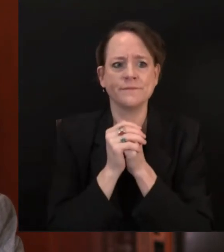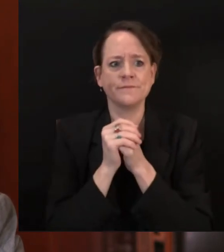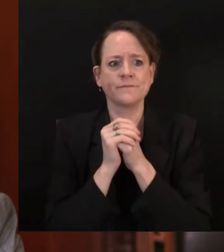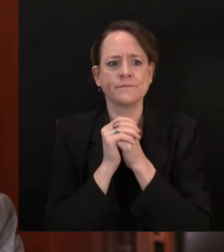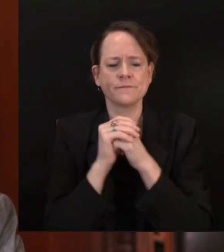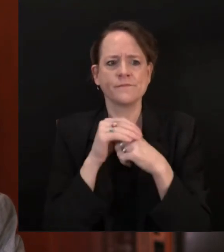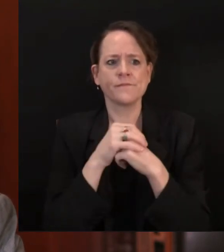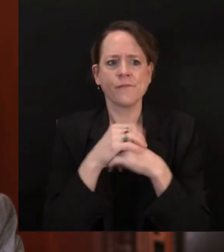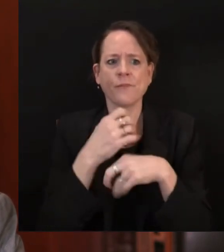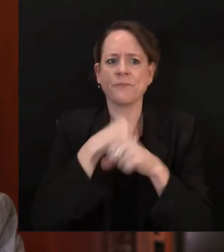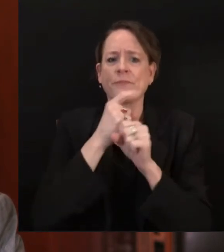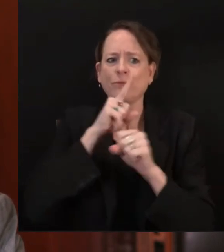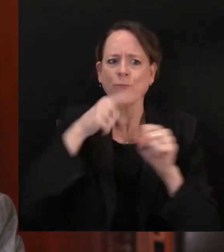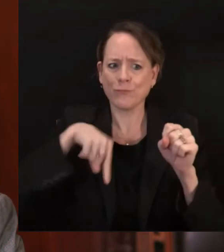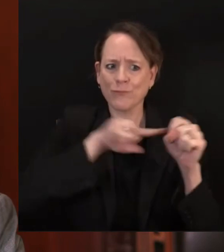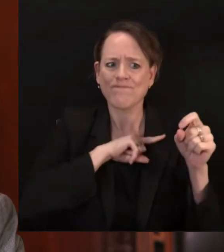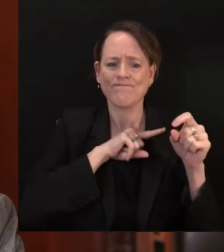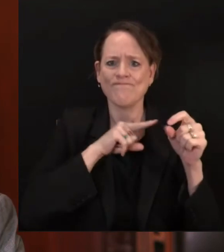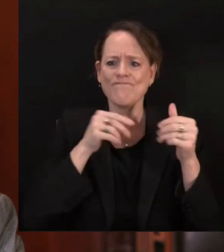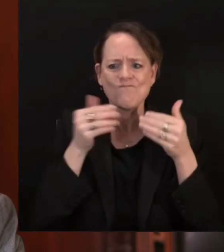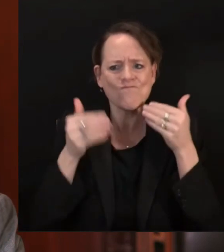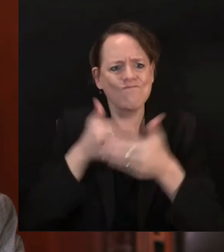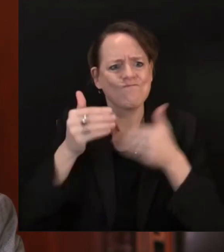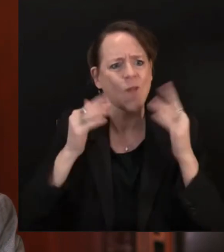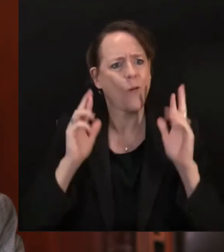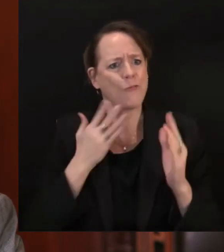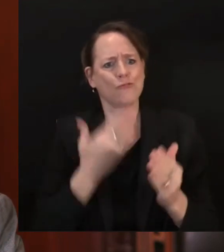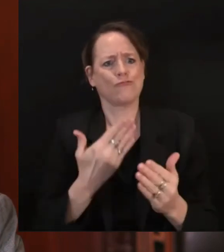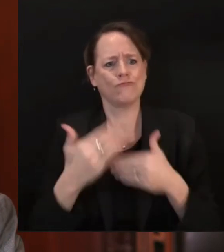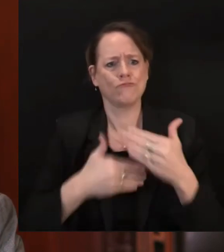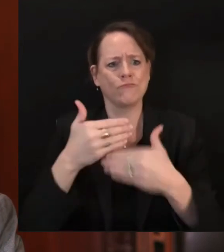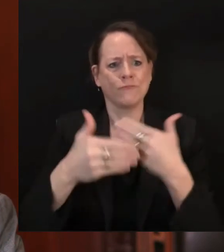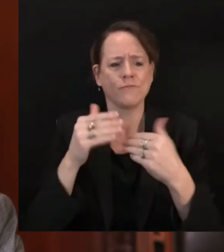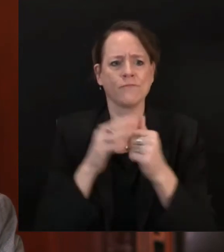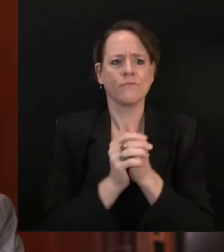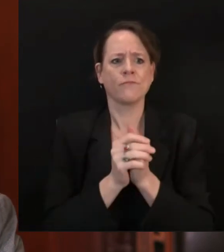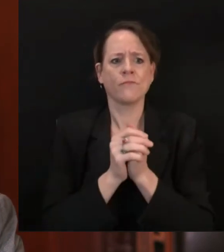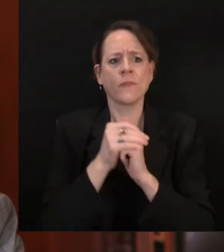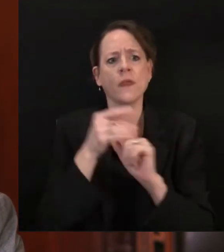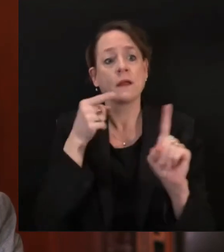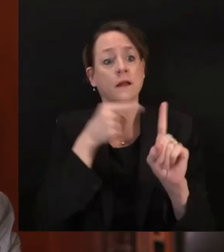in our toolbox. It'll be a while before we have community-wide